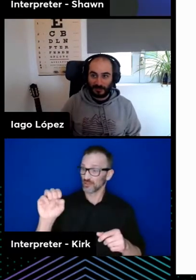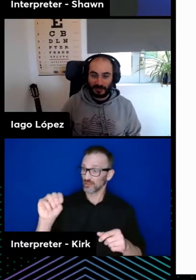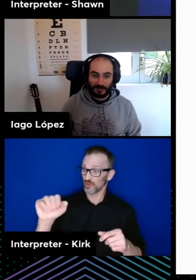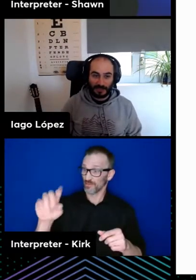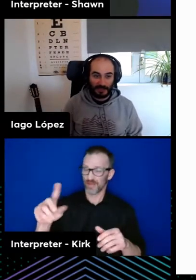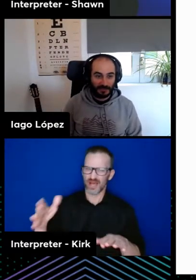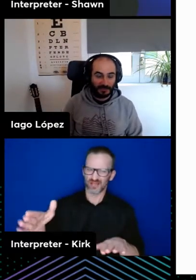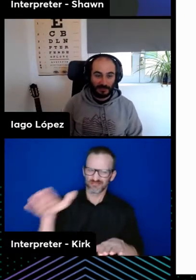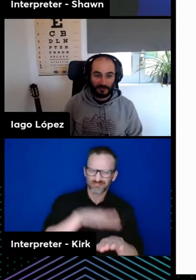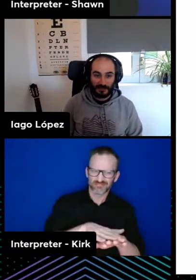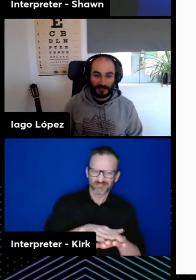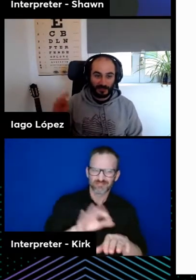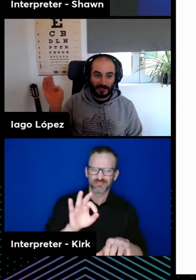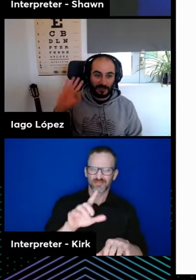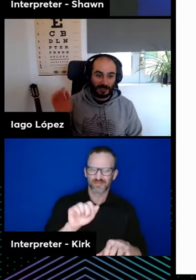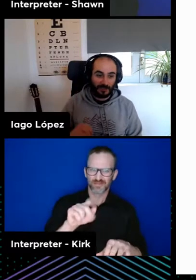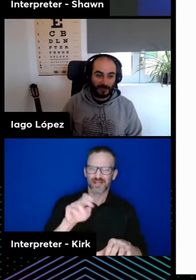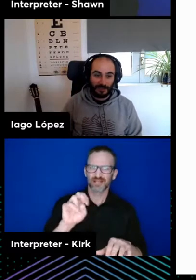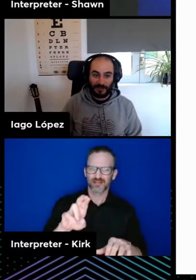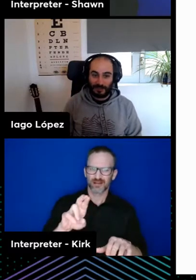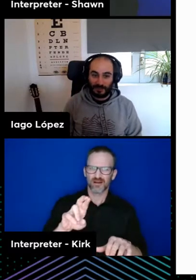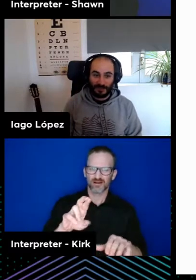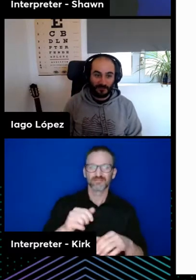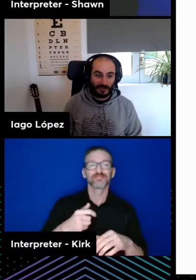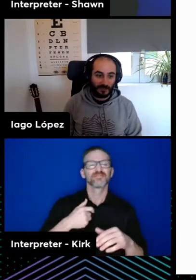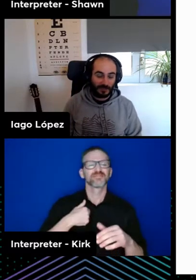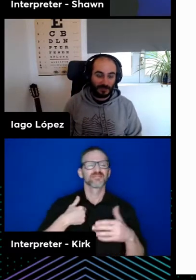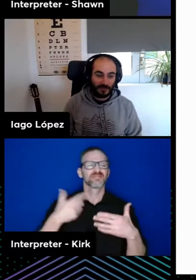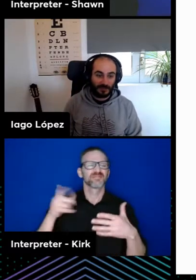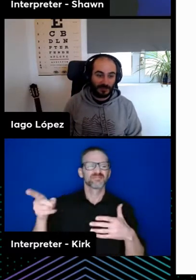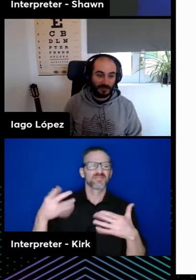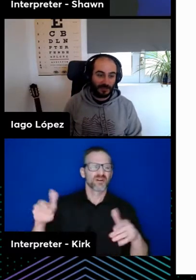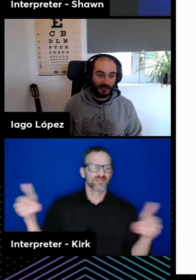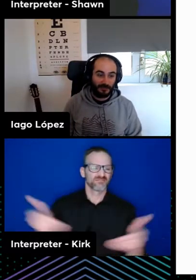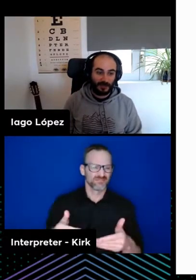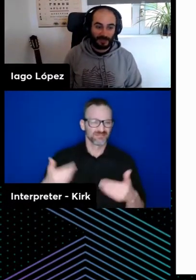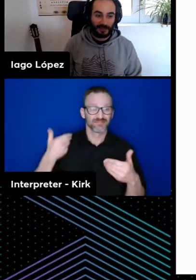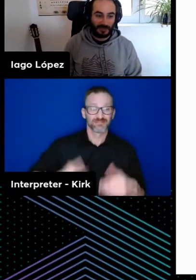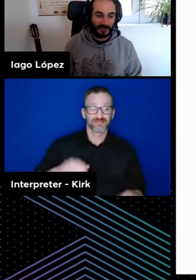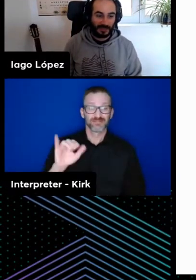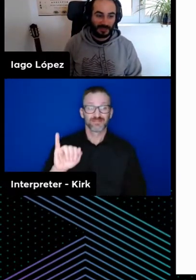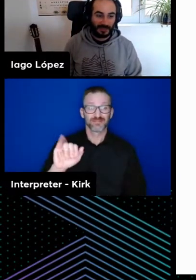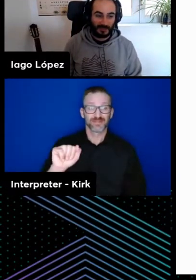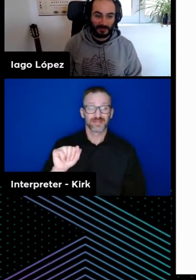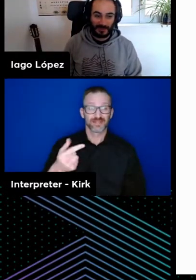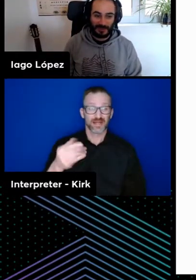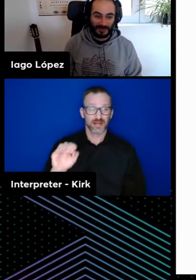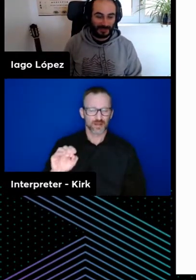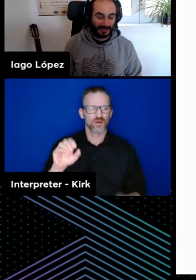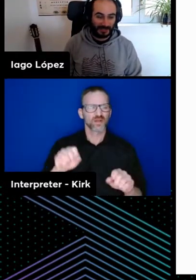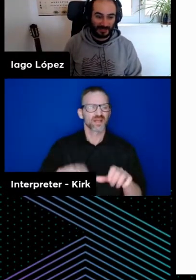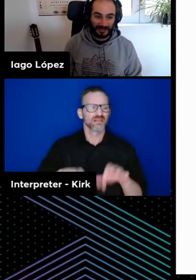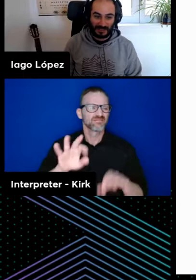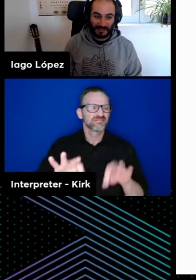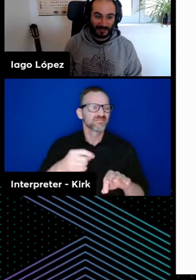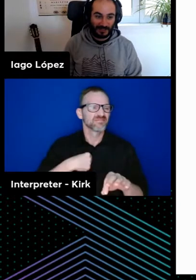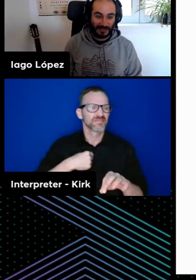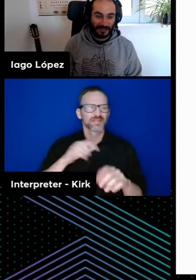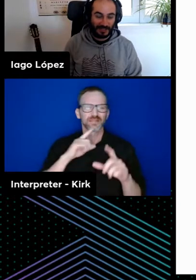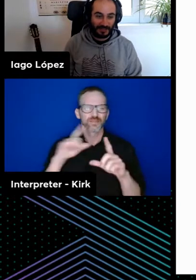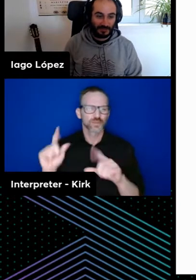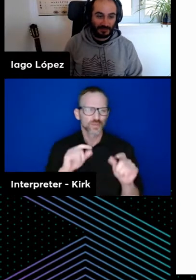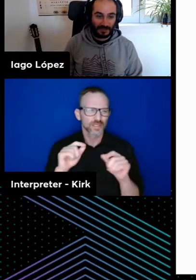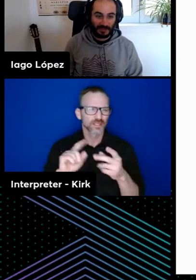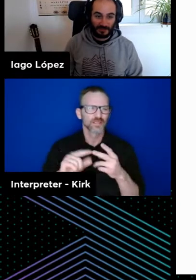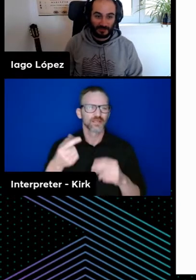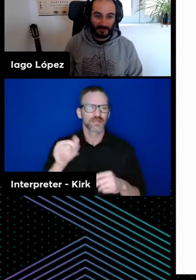got introduced already, but yeah, I'm Yago, and you can find me on social networks like GitHub or Twitter under